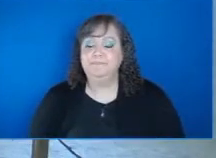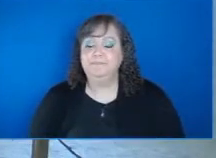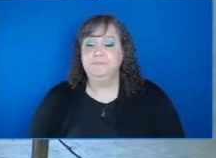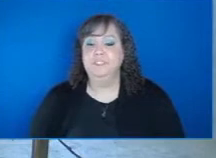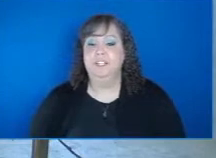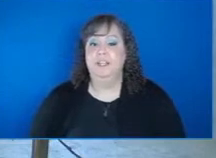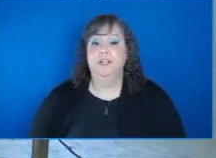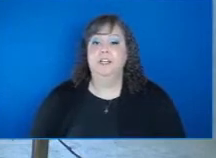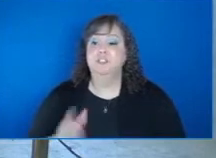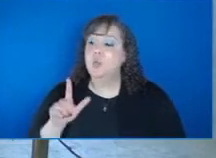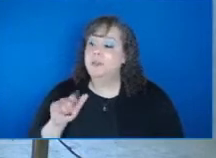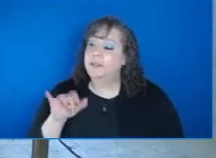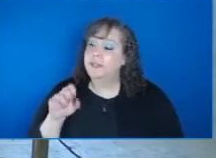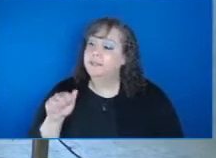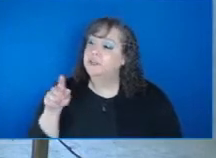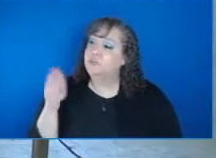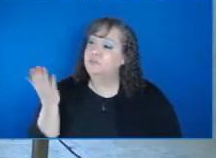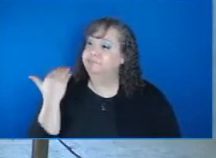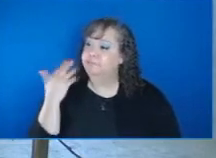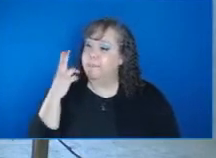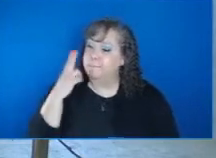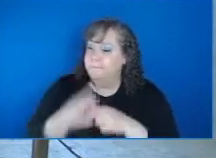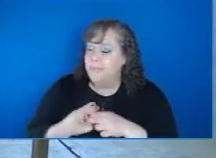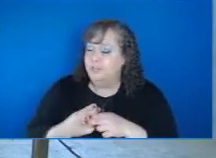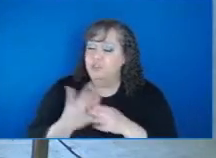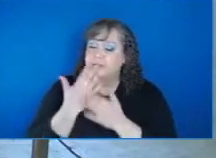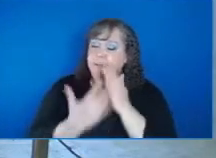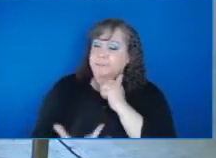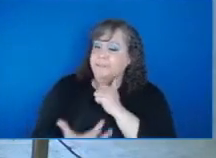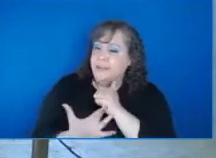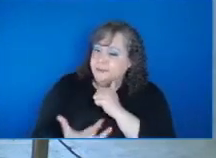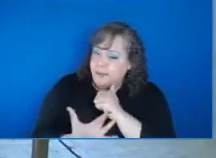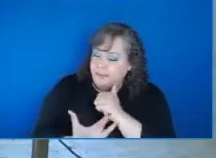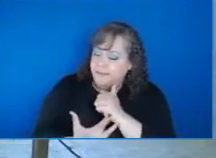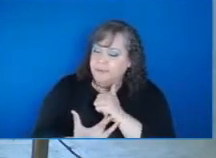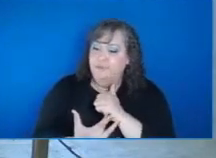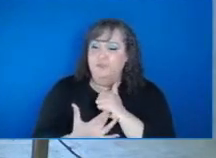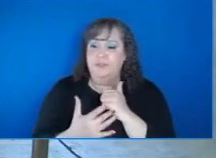talked a little bit about some of the technologies that are on DART.